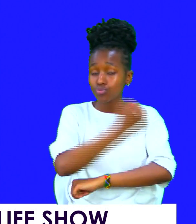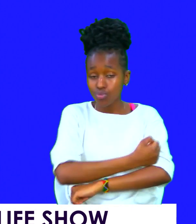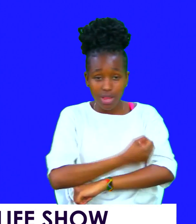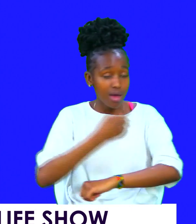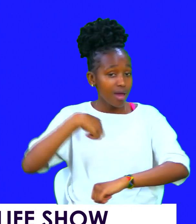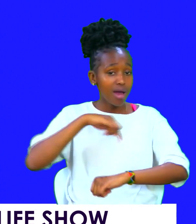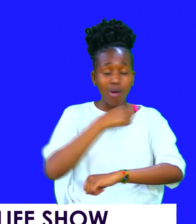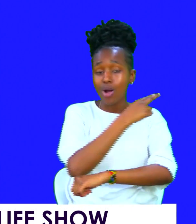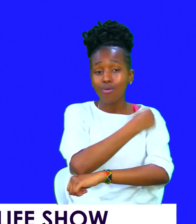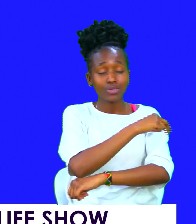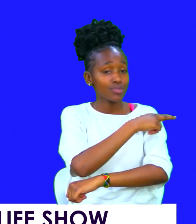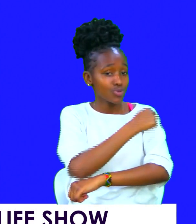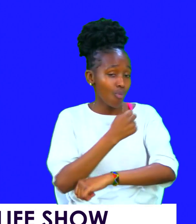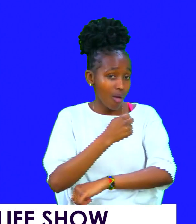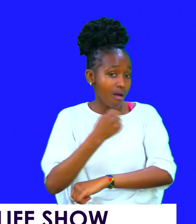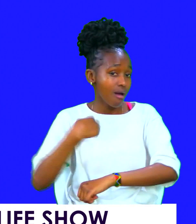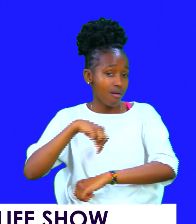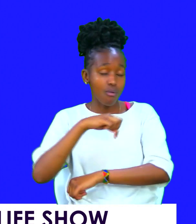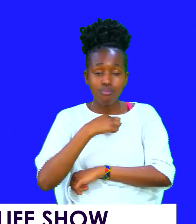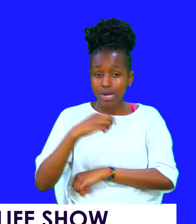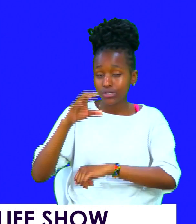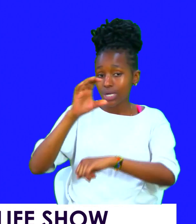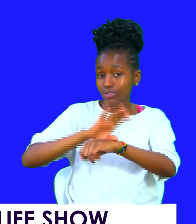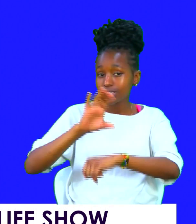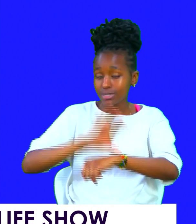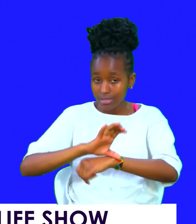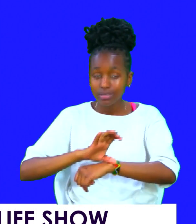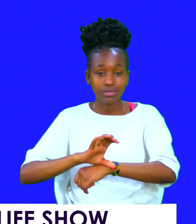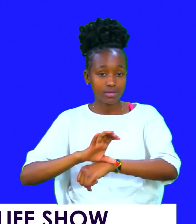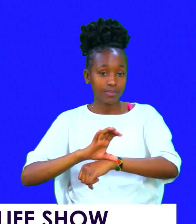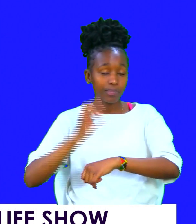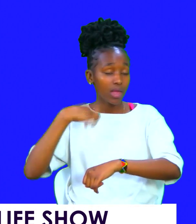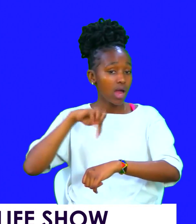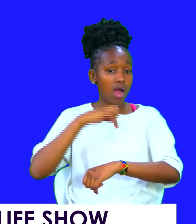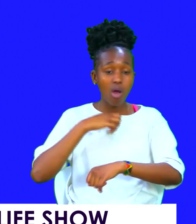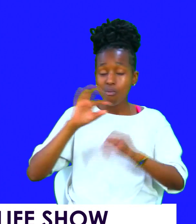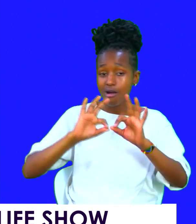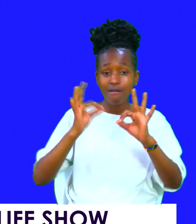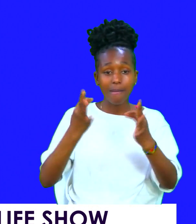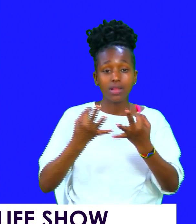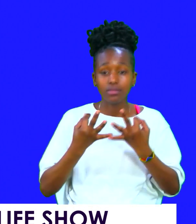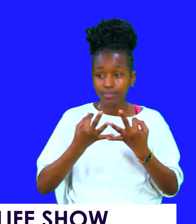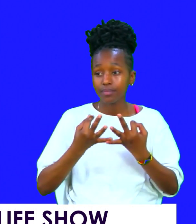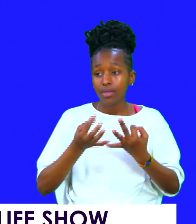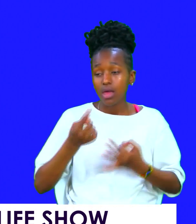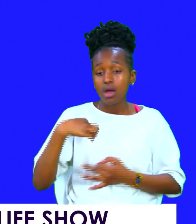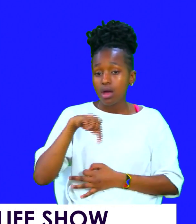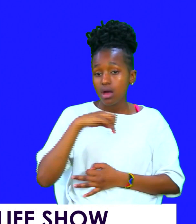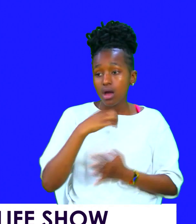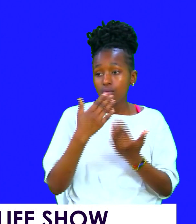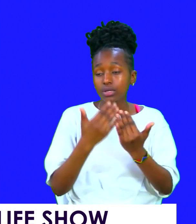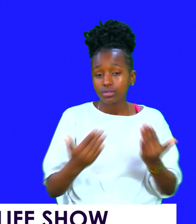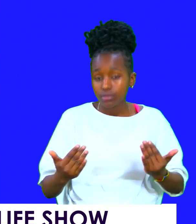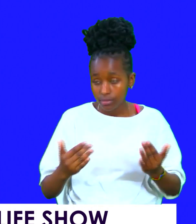our hospitals, our churches, our families, our